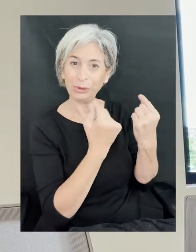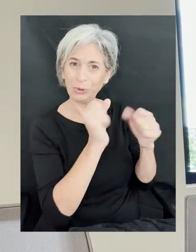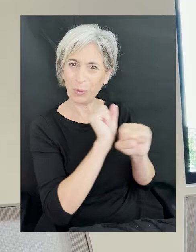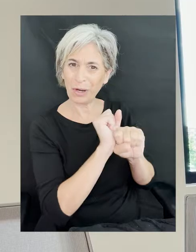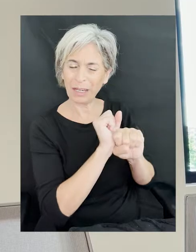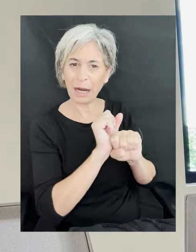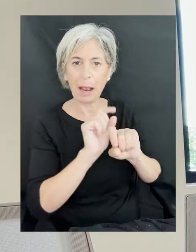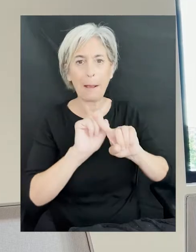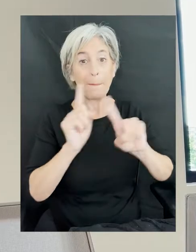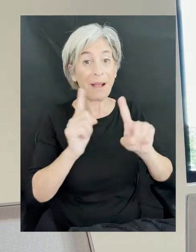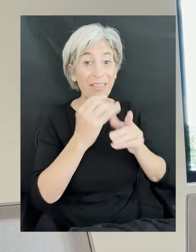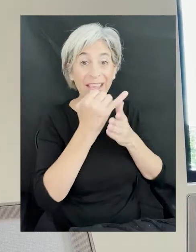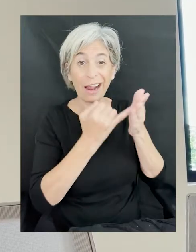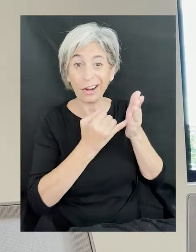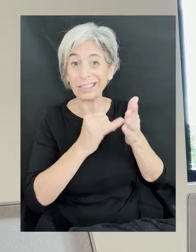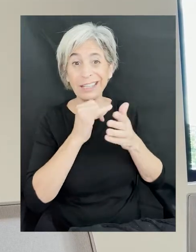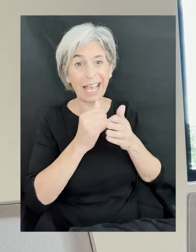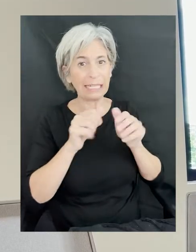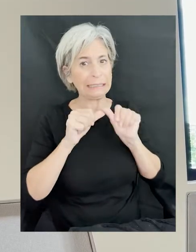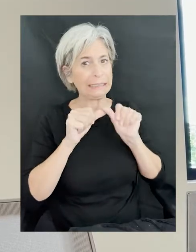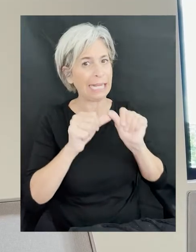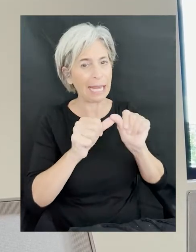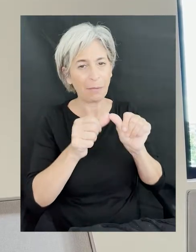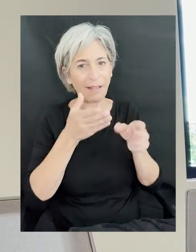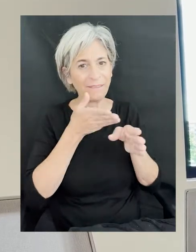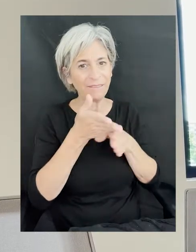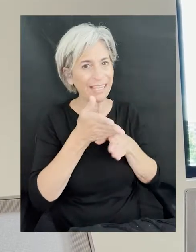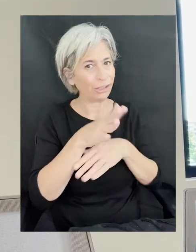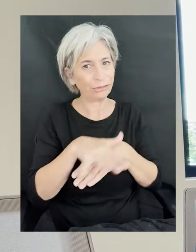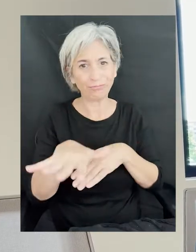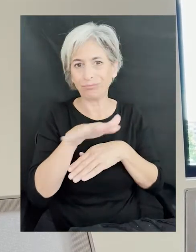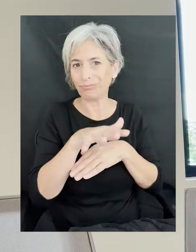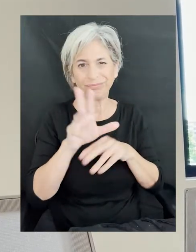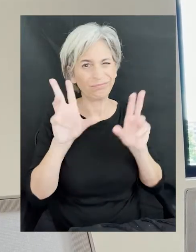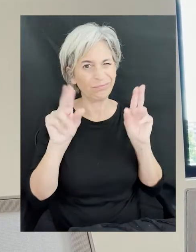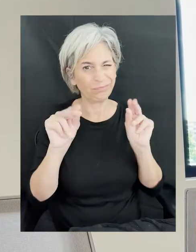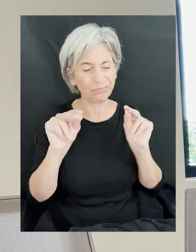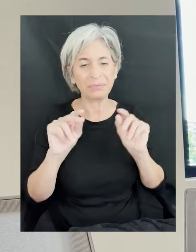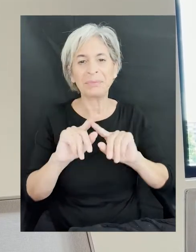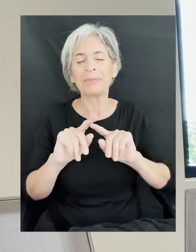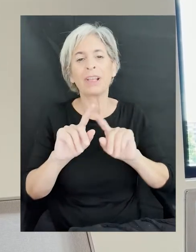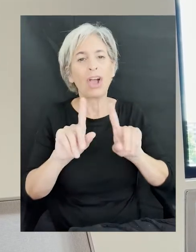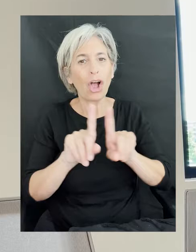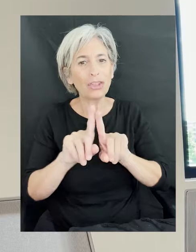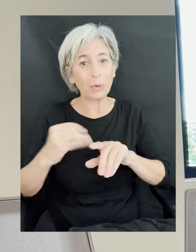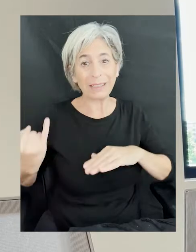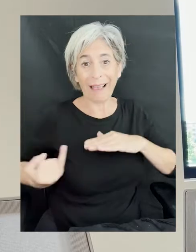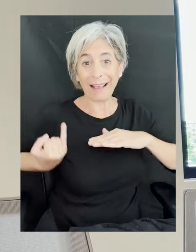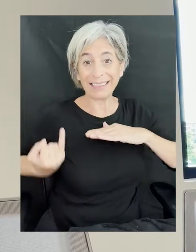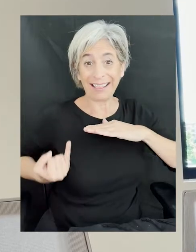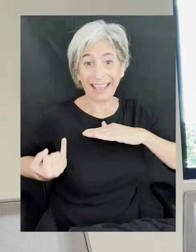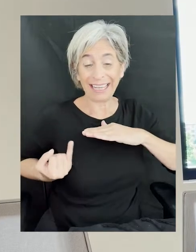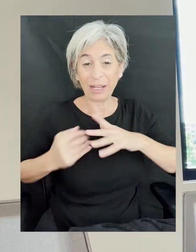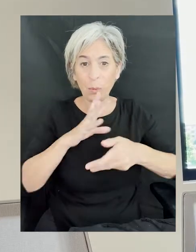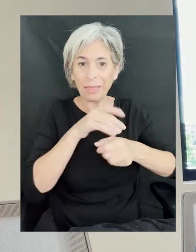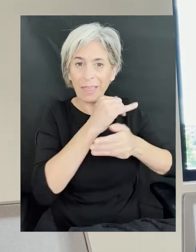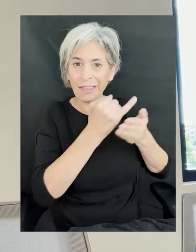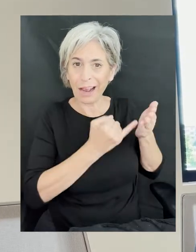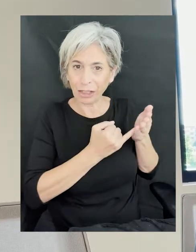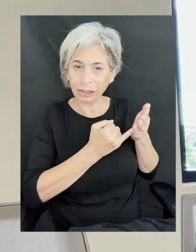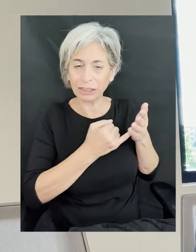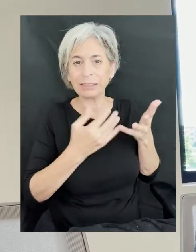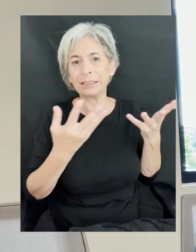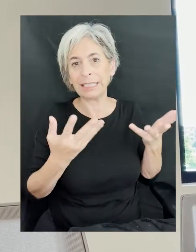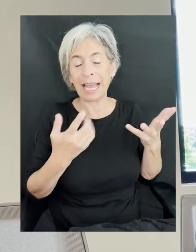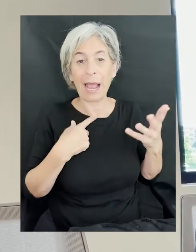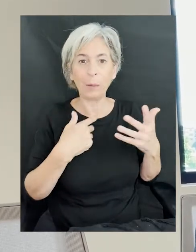most particularly stable field. And also, it's rather kind of, isolated just within the arts. And so